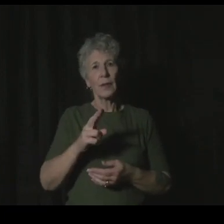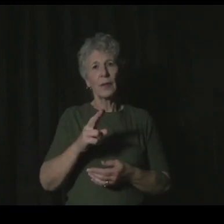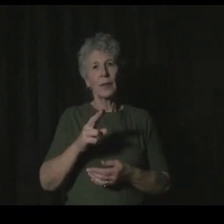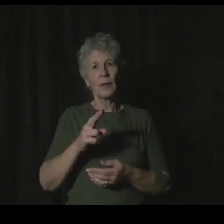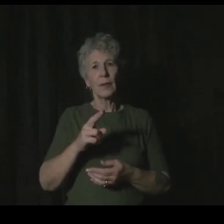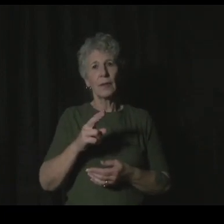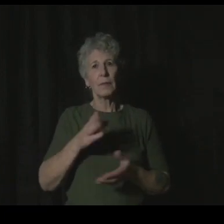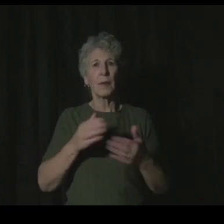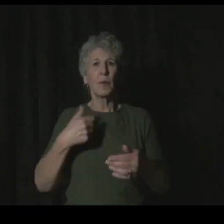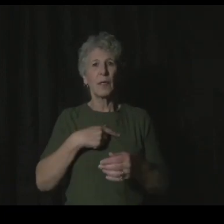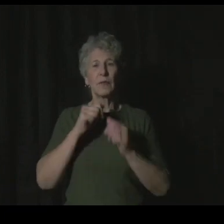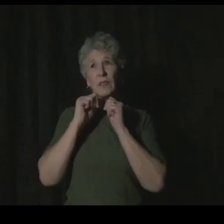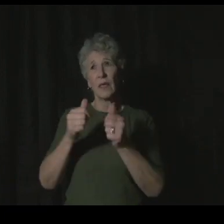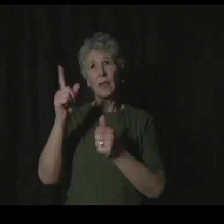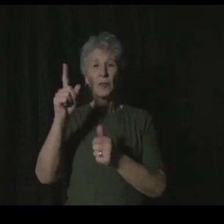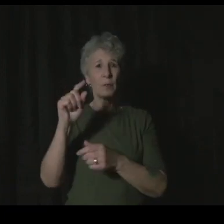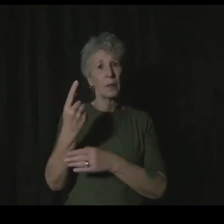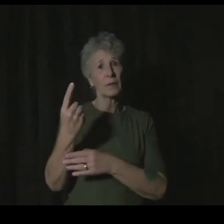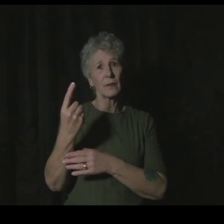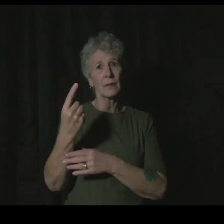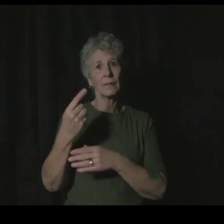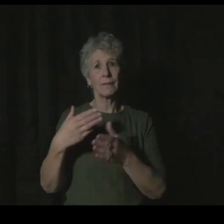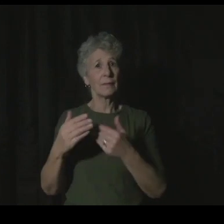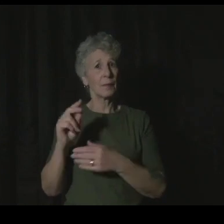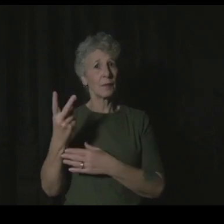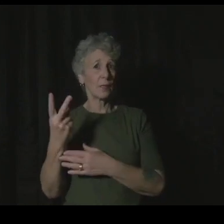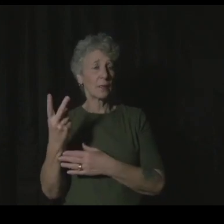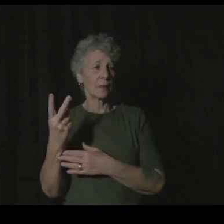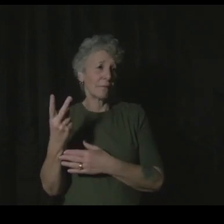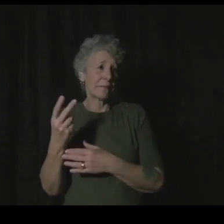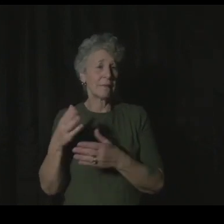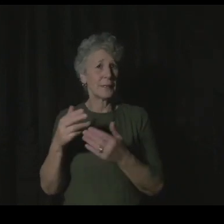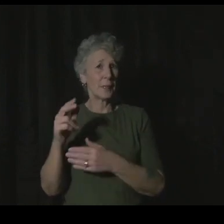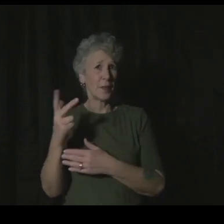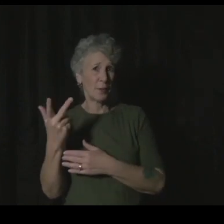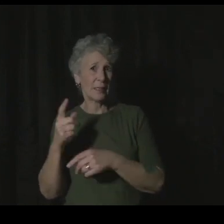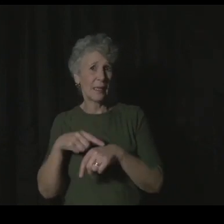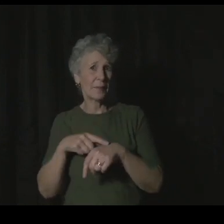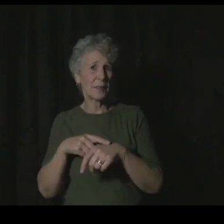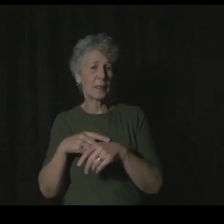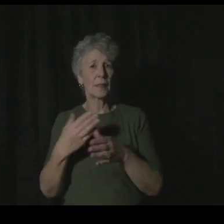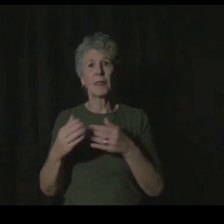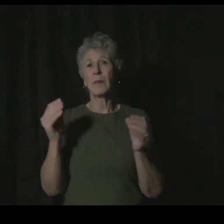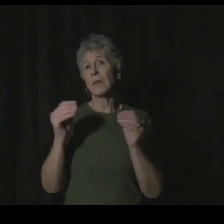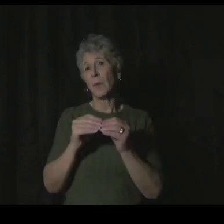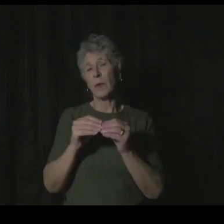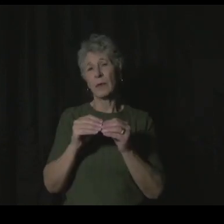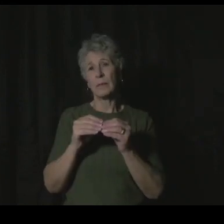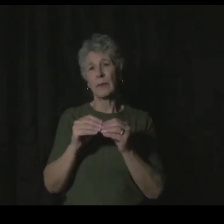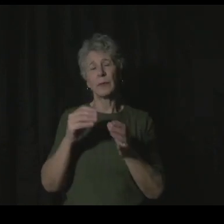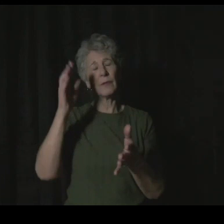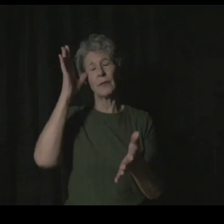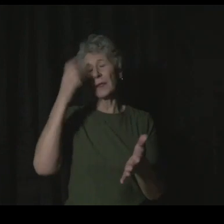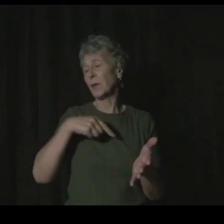year, maybe twice, maybe three times, maybe more. Father, we